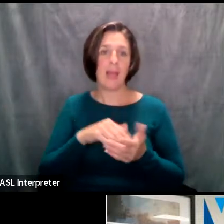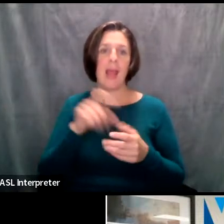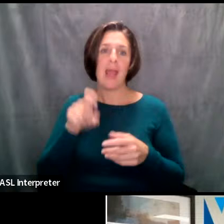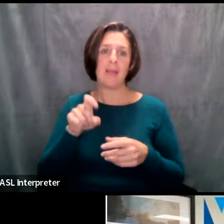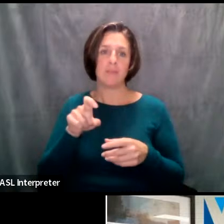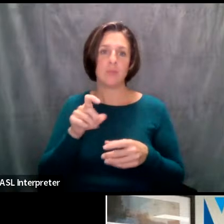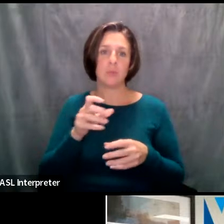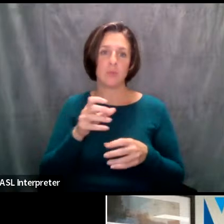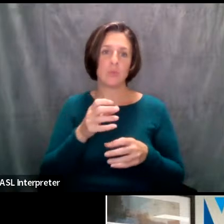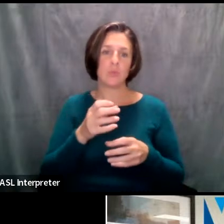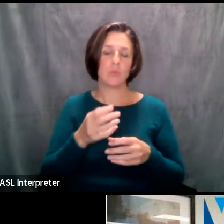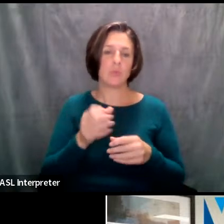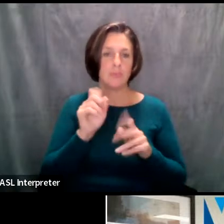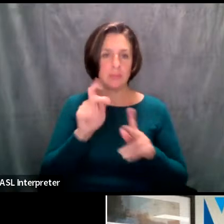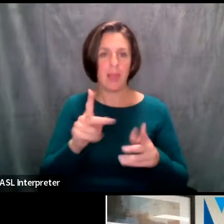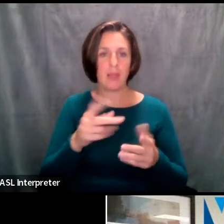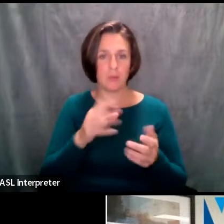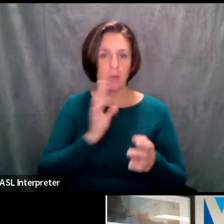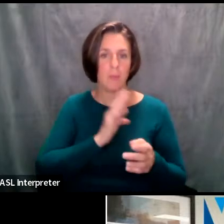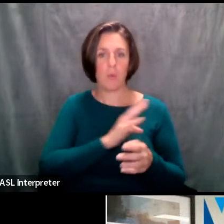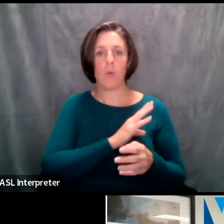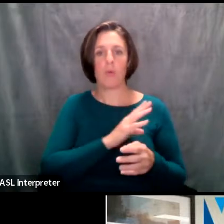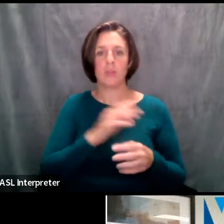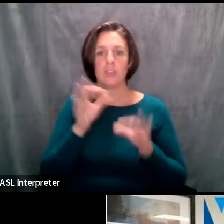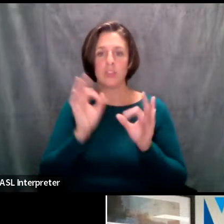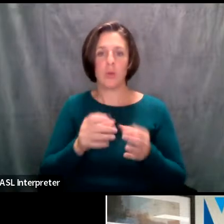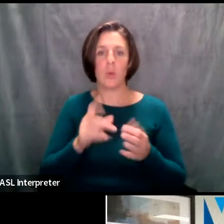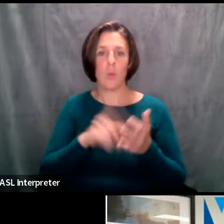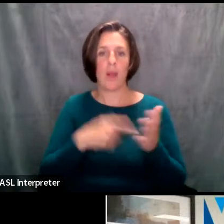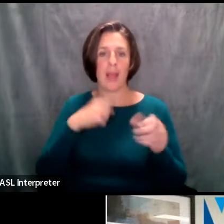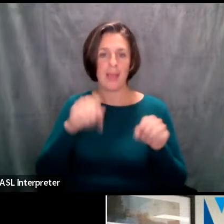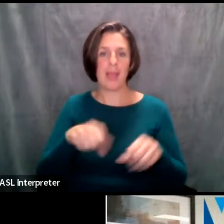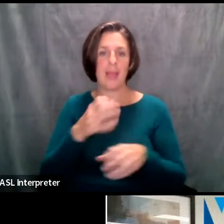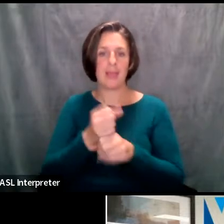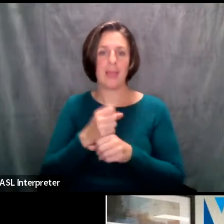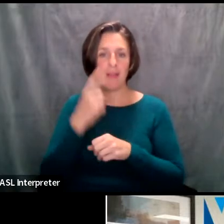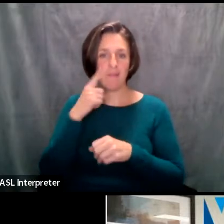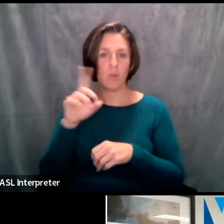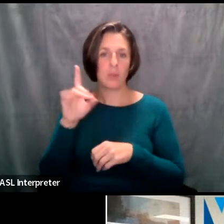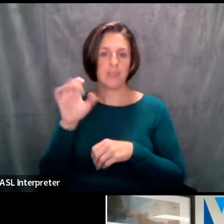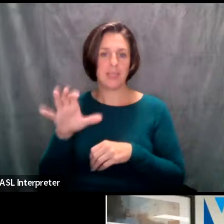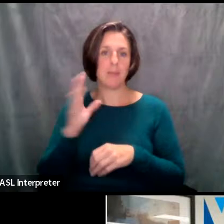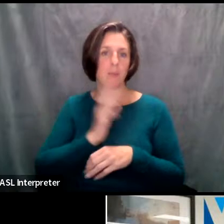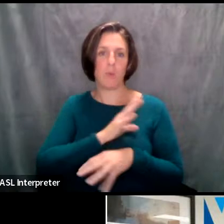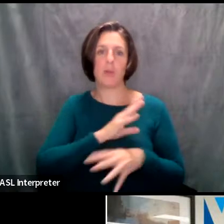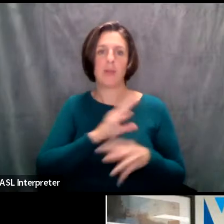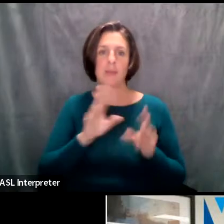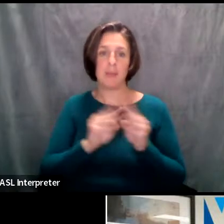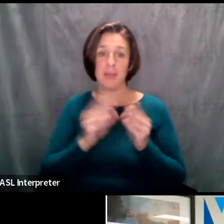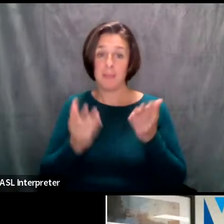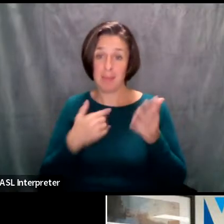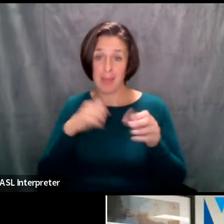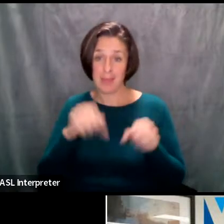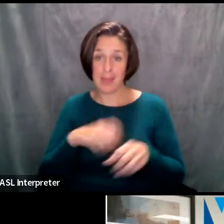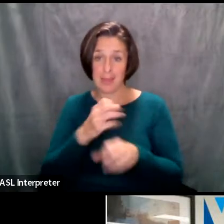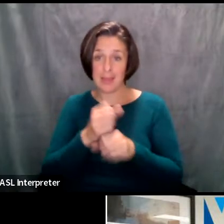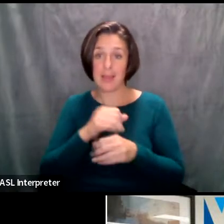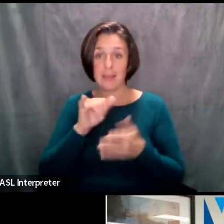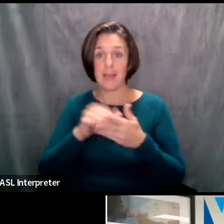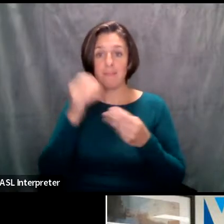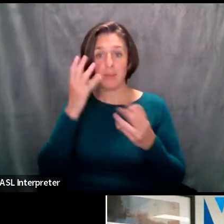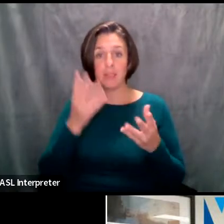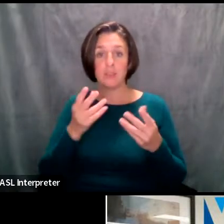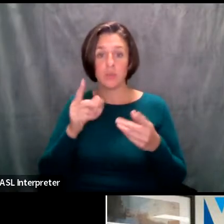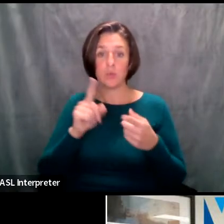what I could get for the December board meeting. So maybe I can get that information to